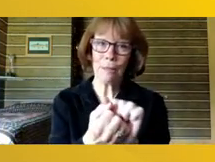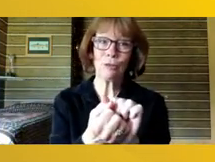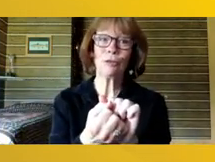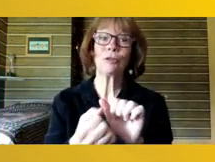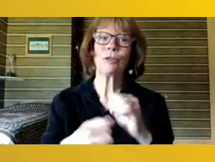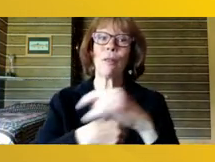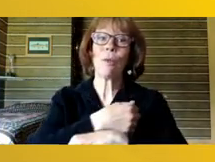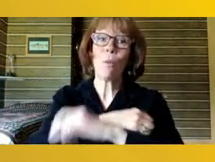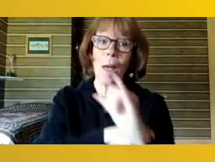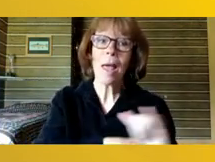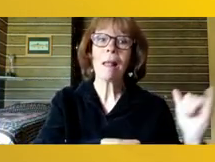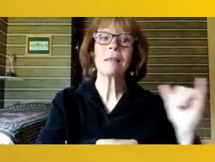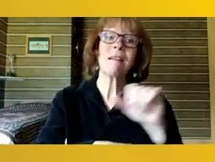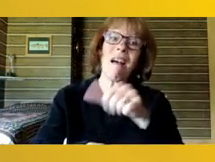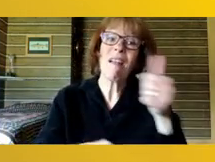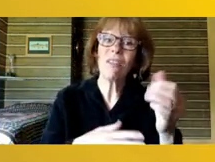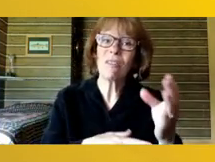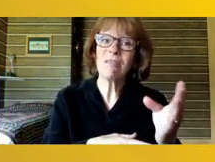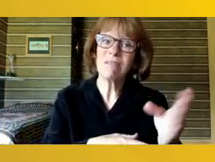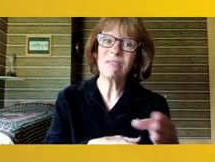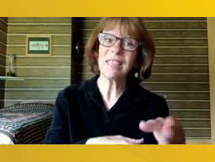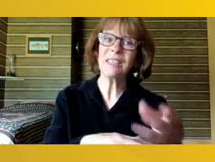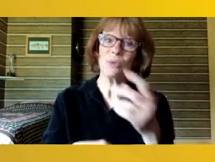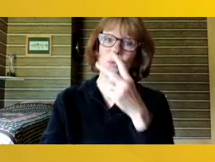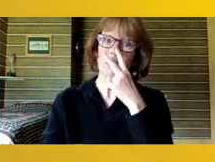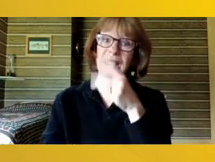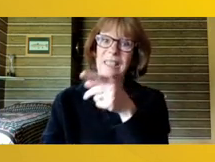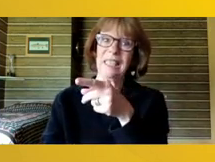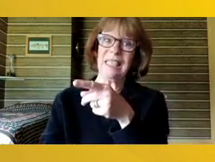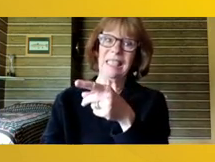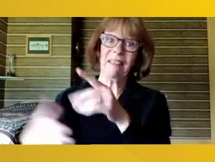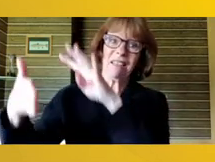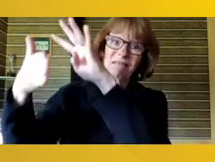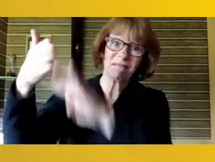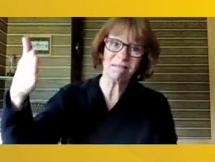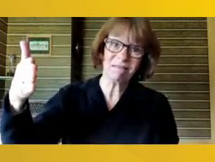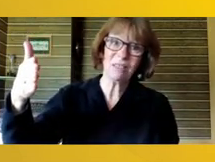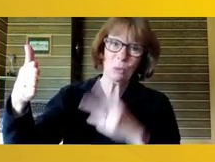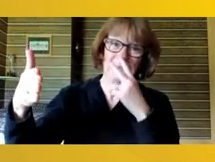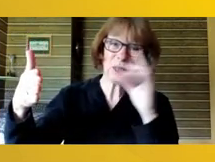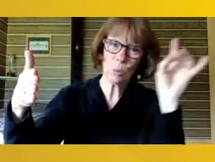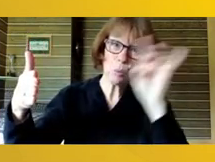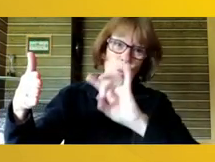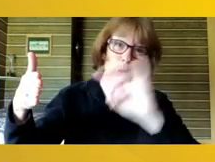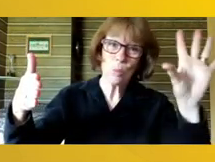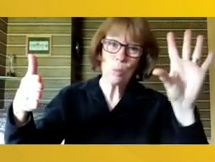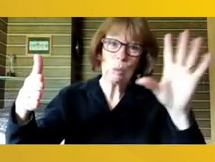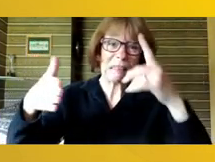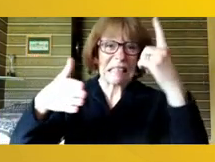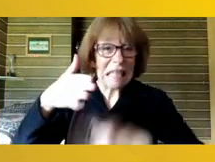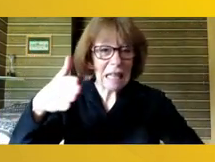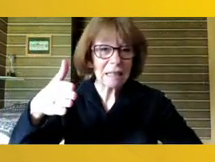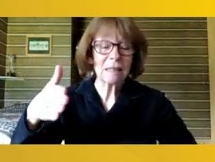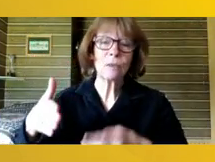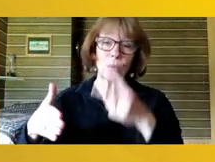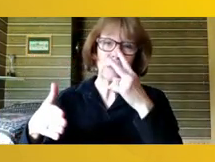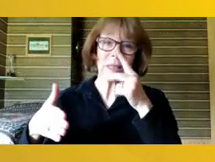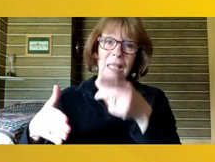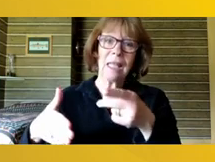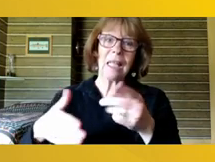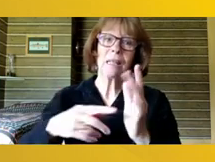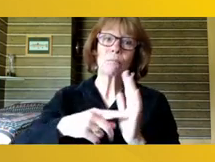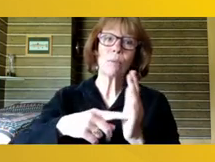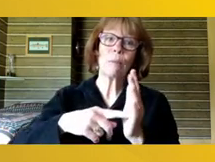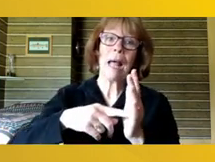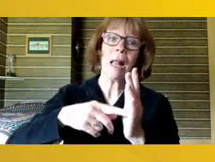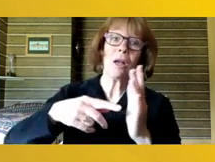image on the right-hand side with those wounds along the body, how that propeller might create that